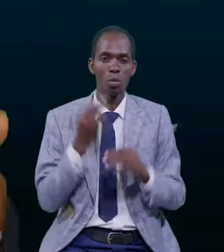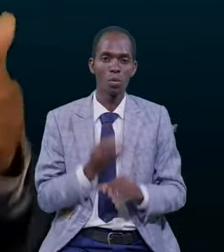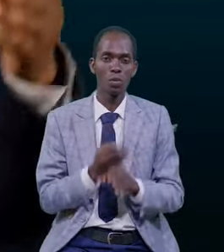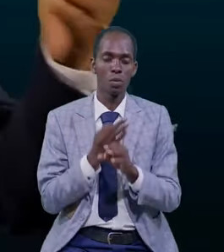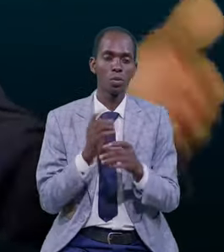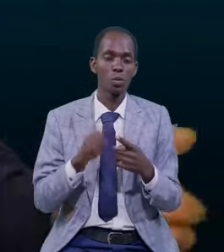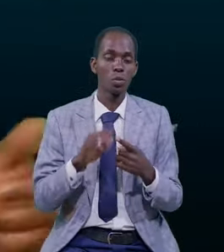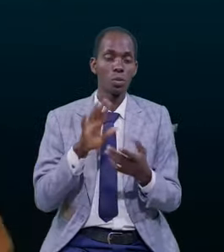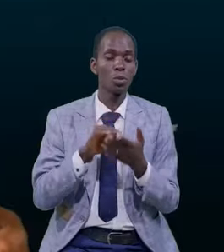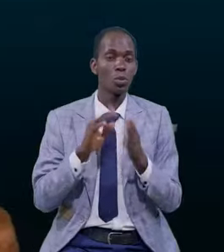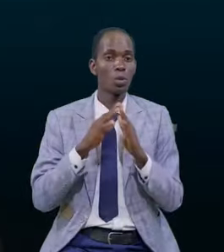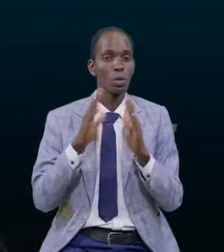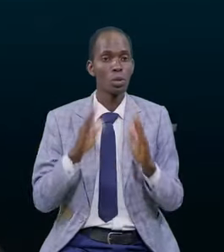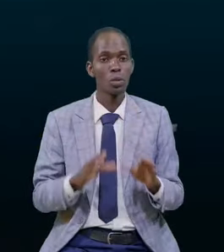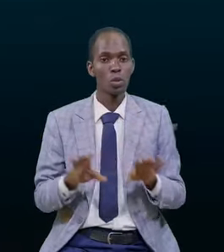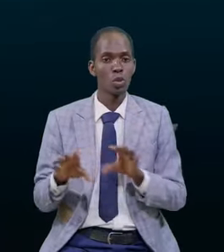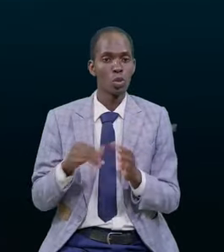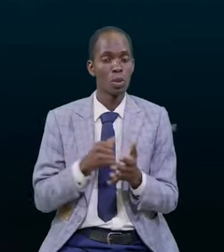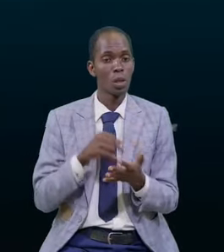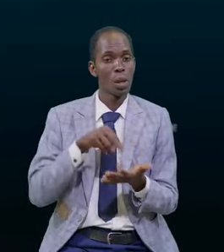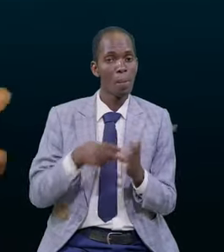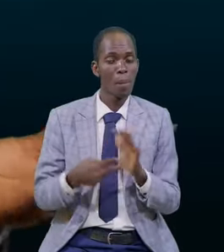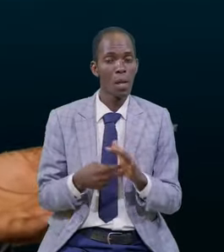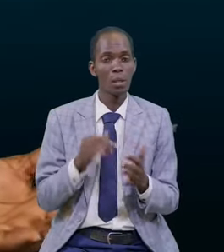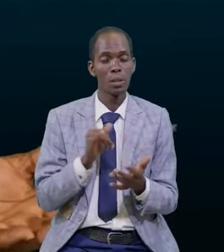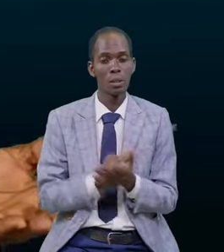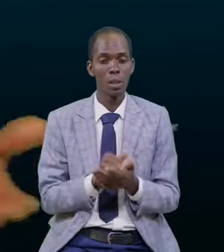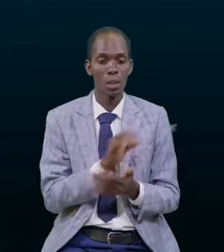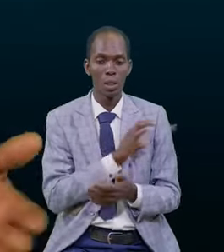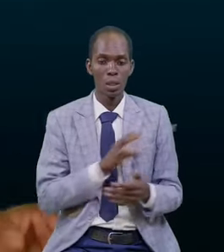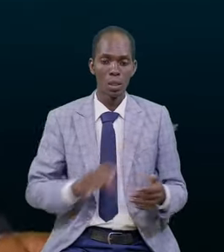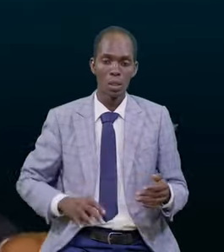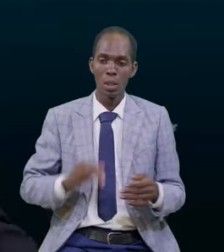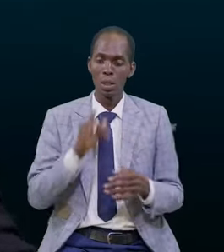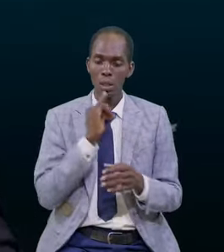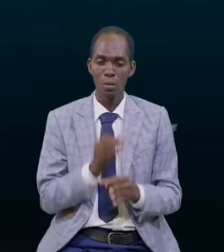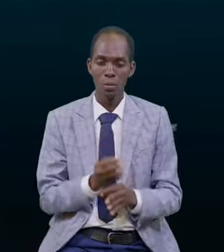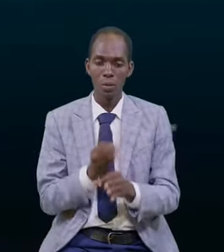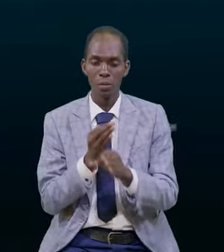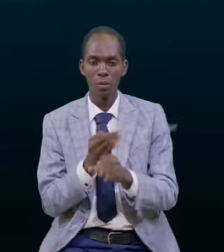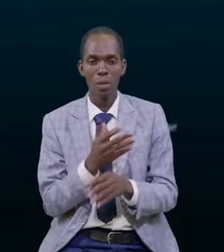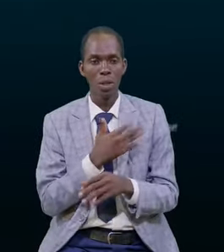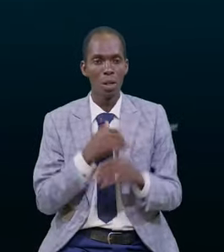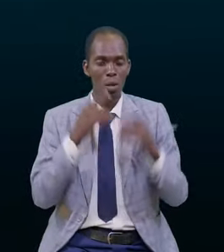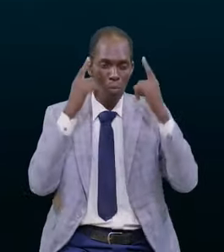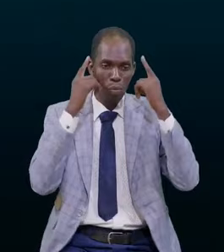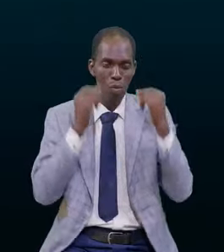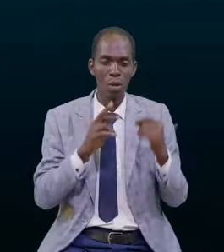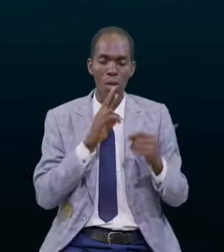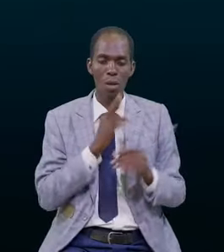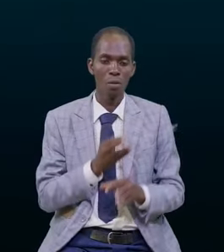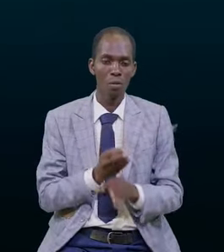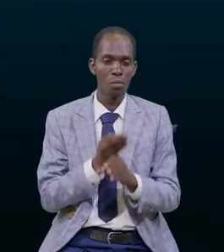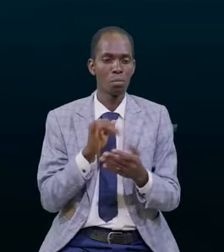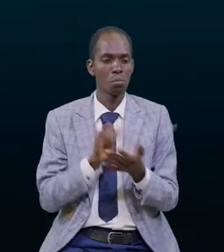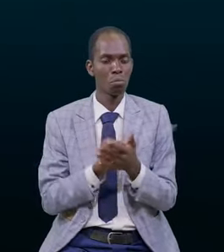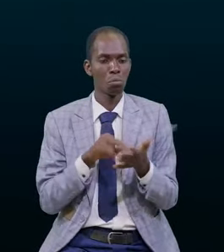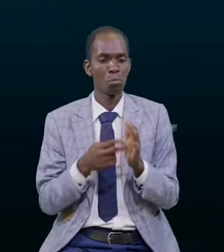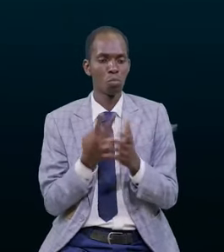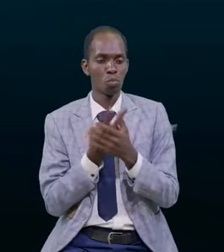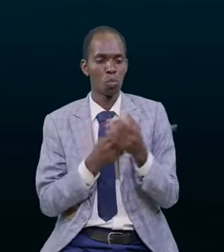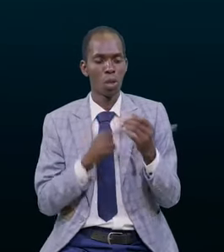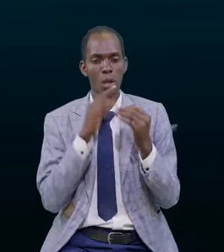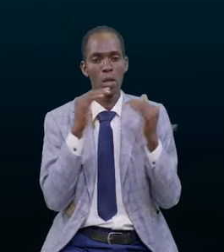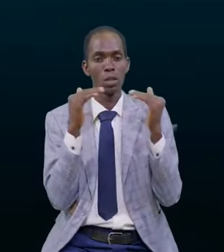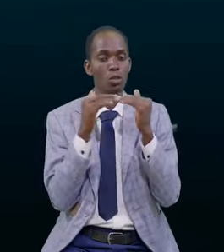mean that Christ is faithful Moses is faithful so they are at par no not quite it then continues in verse